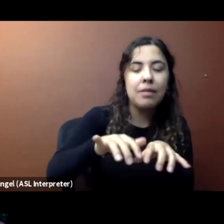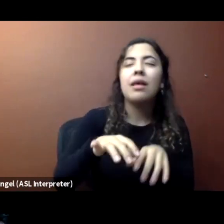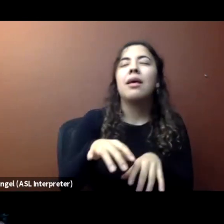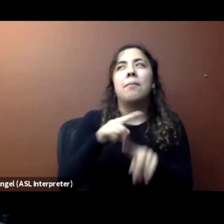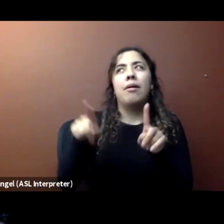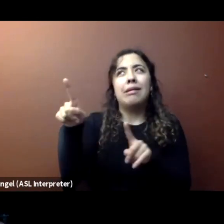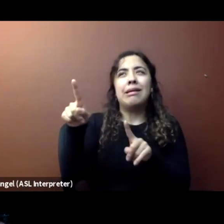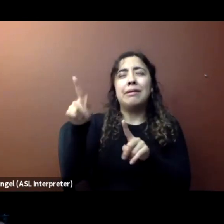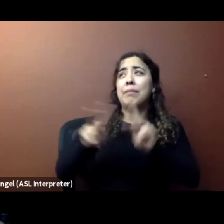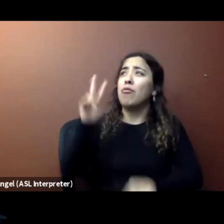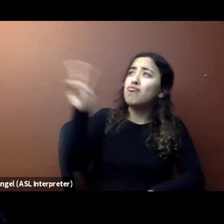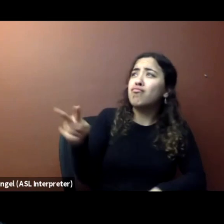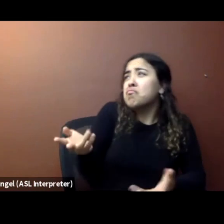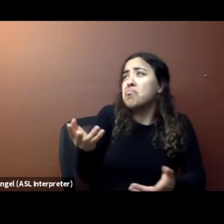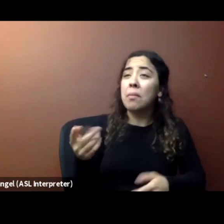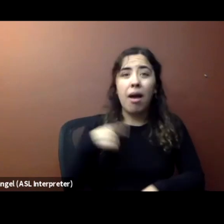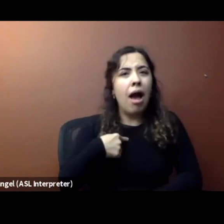know, the classics, Walt Whitman.